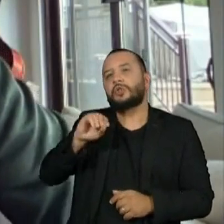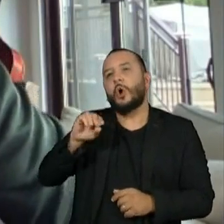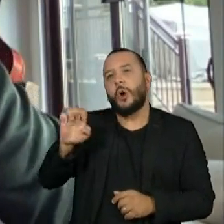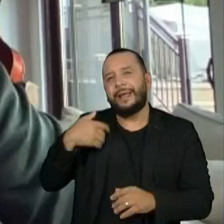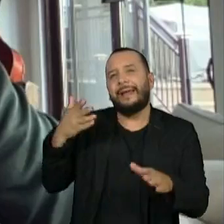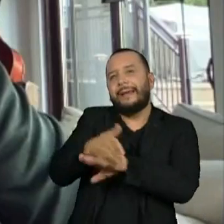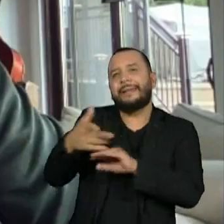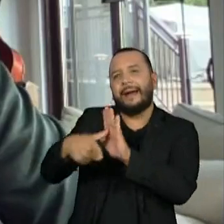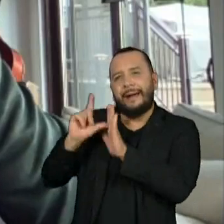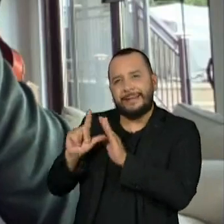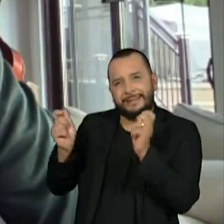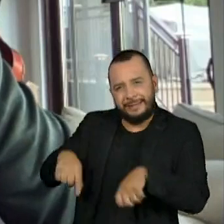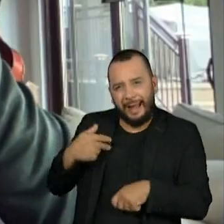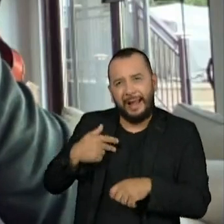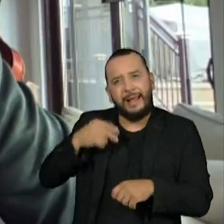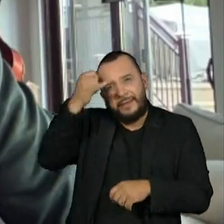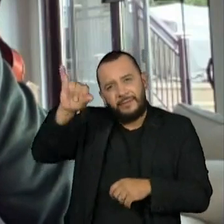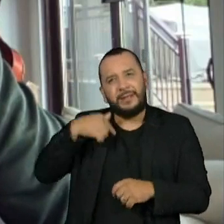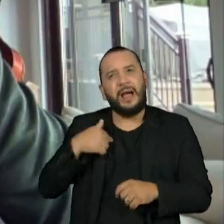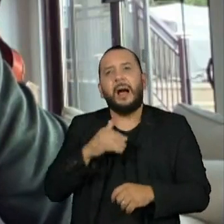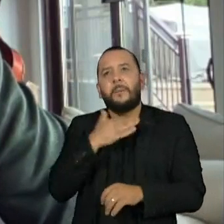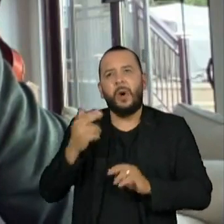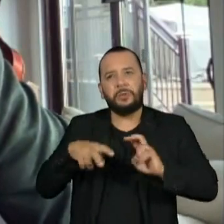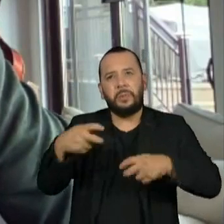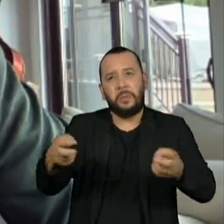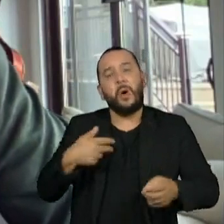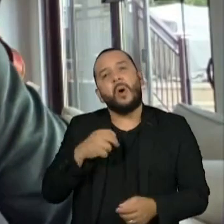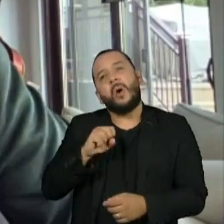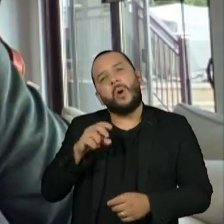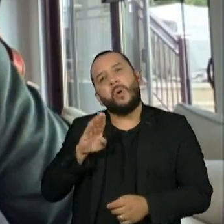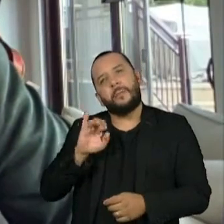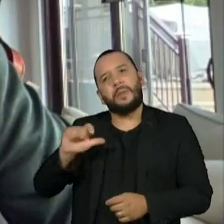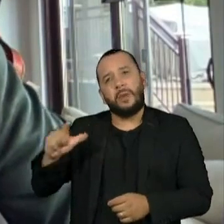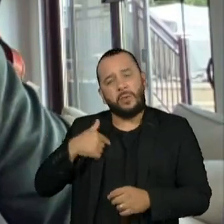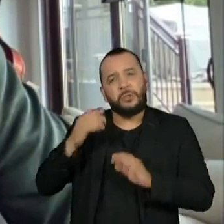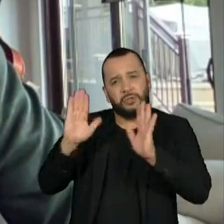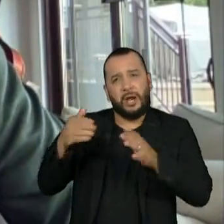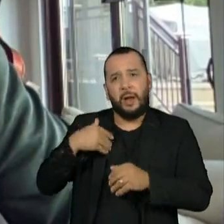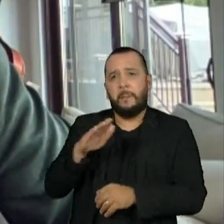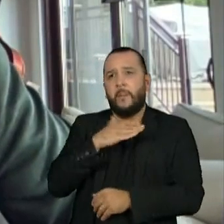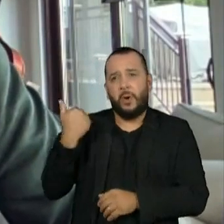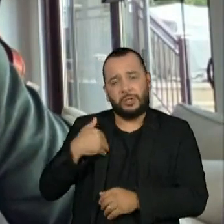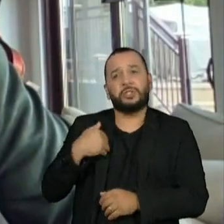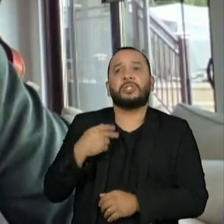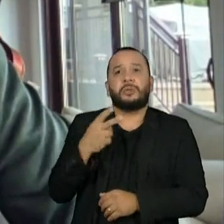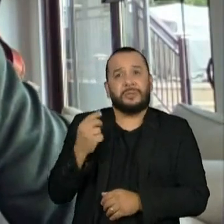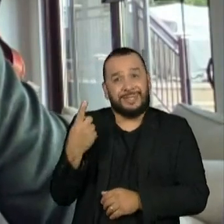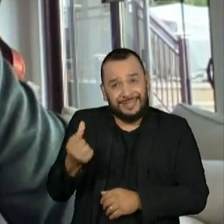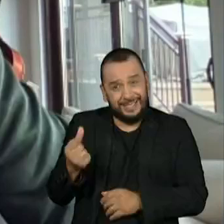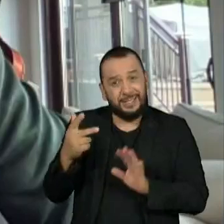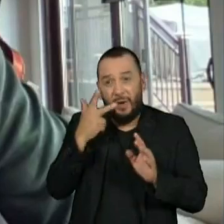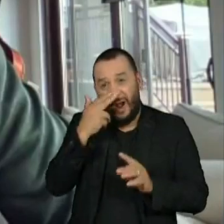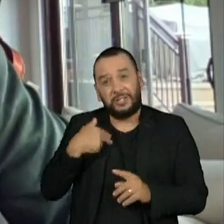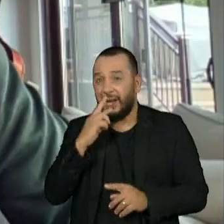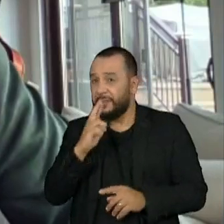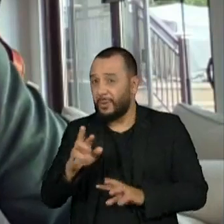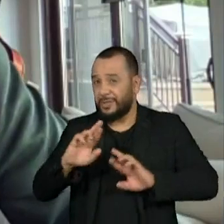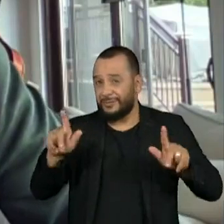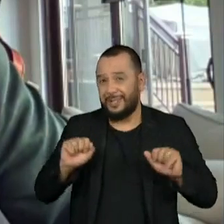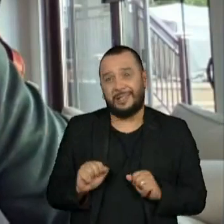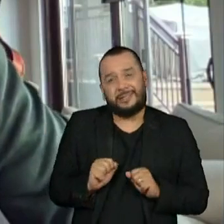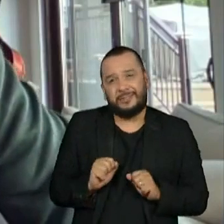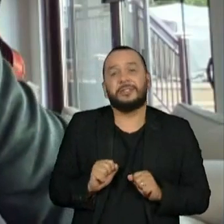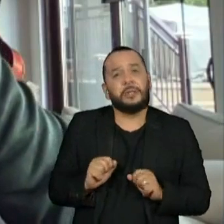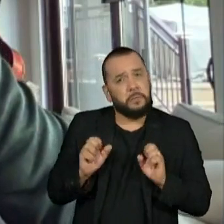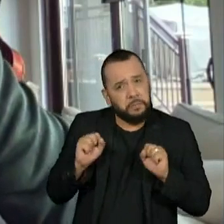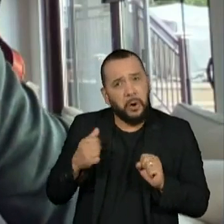if somehow Hillary Clinton had been elected in 2016? And I think the answer is that it would have been somewhat different. It might have been somewhat